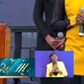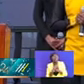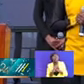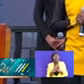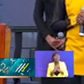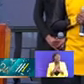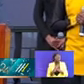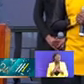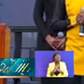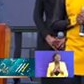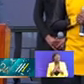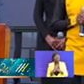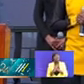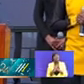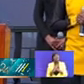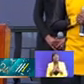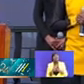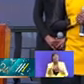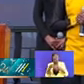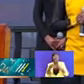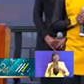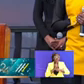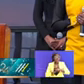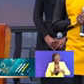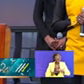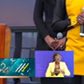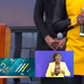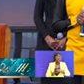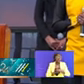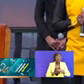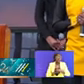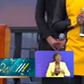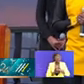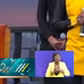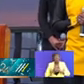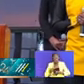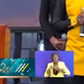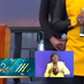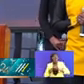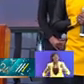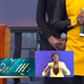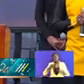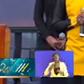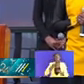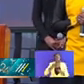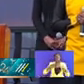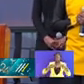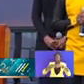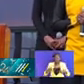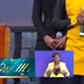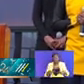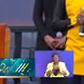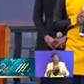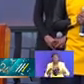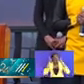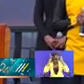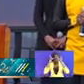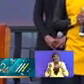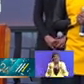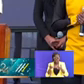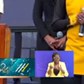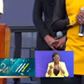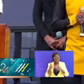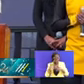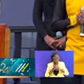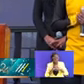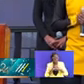plates collide anytime there is a collusion between humanity and Divinity it